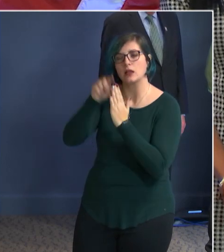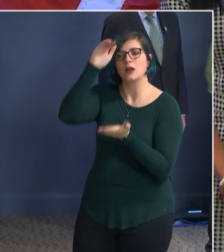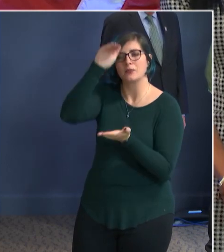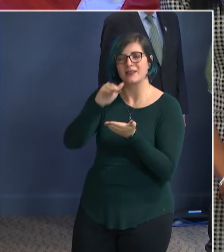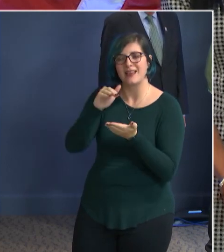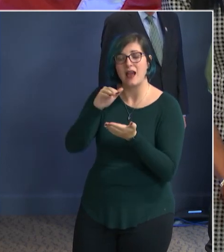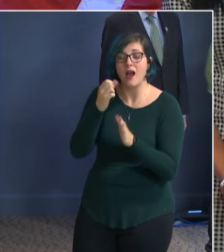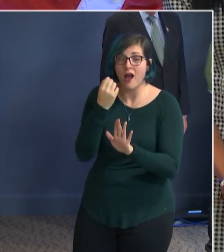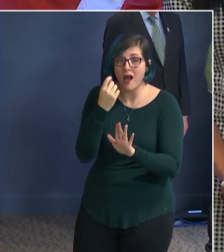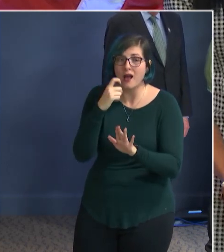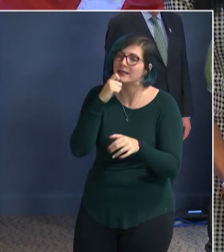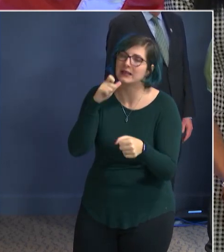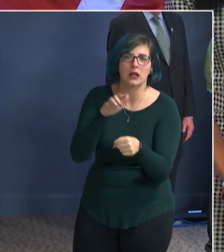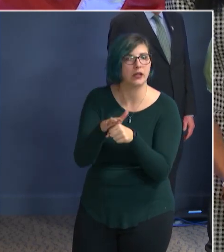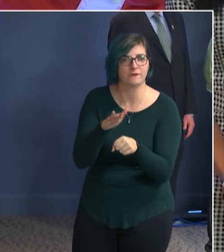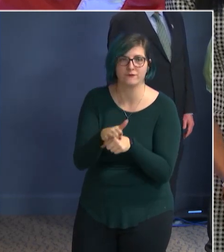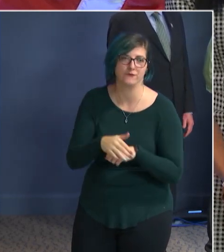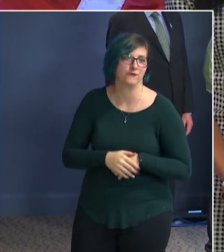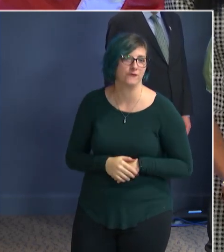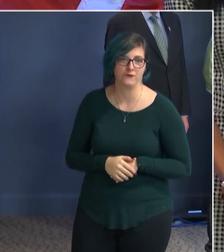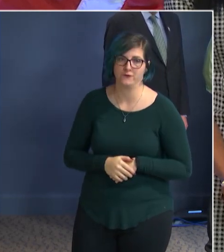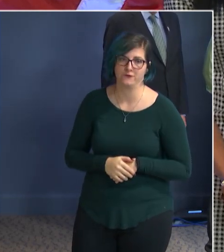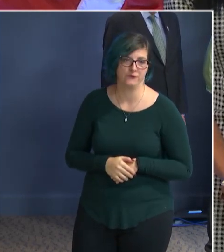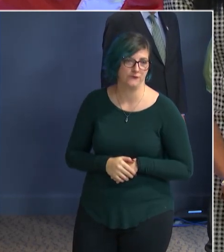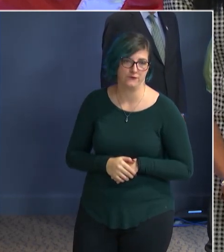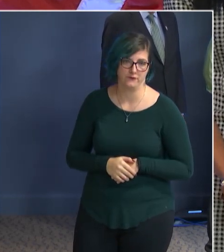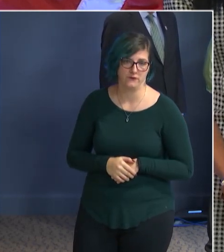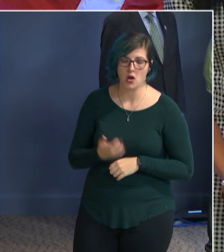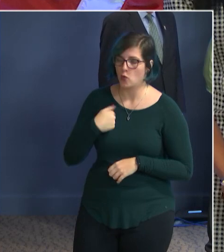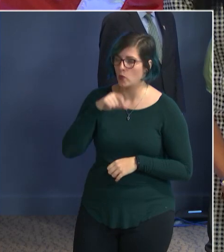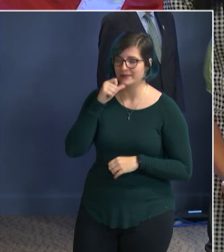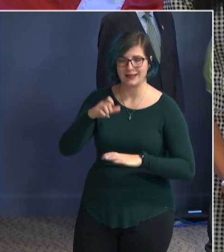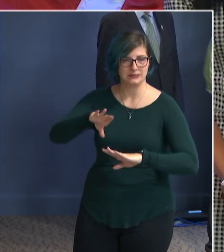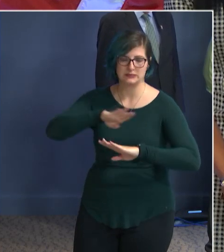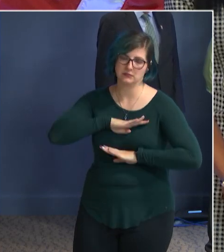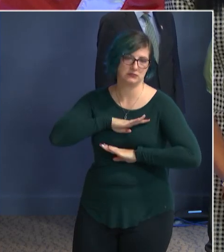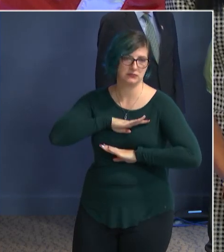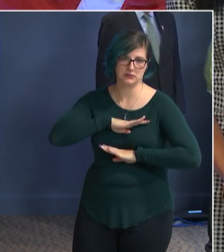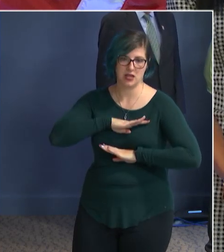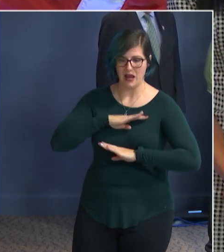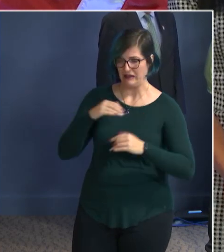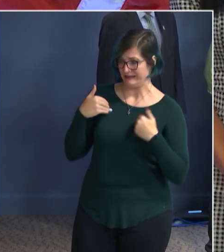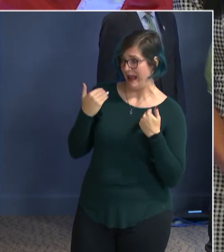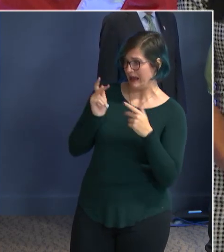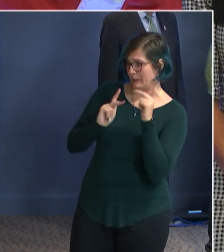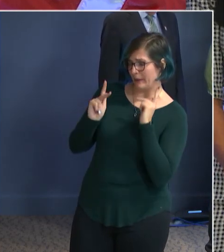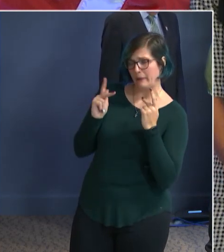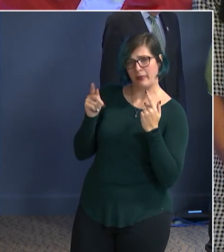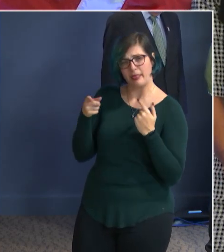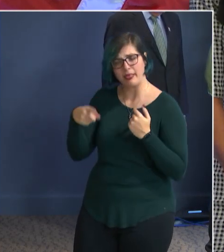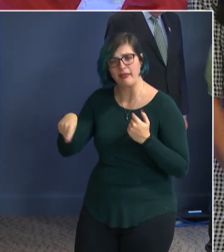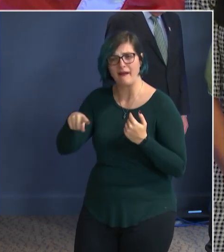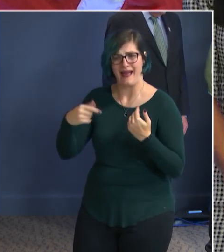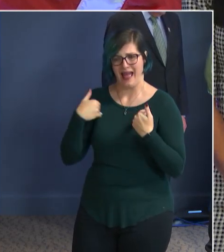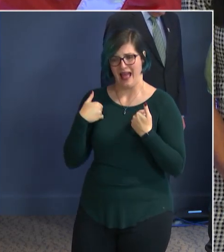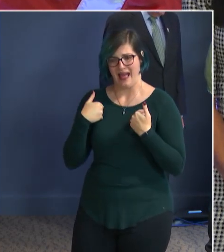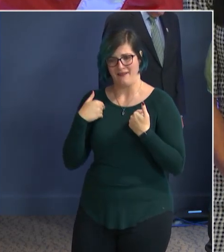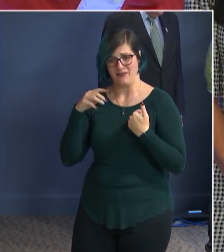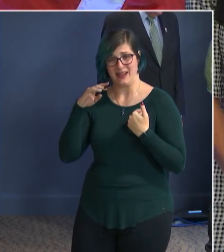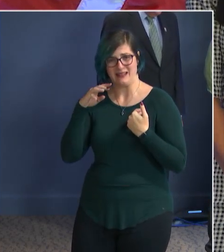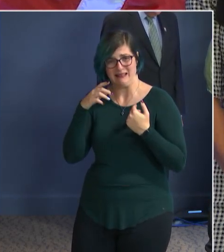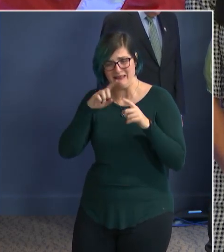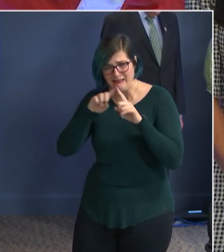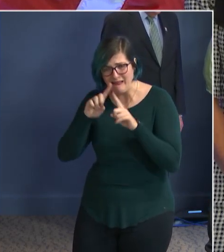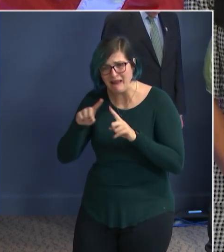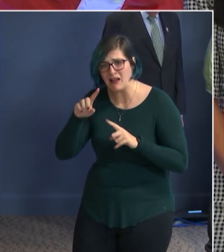not enough. Right? None of us can be satisfied with young people having weapons